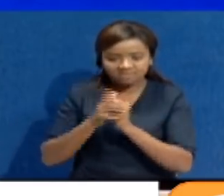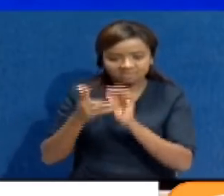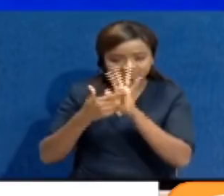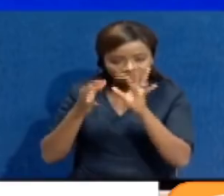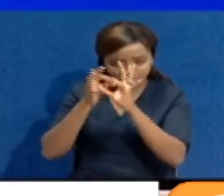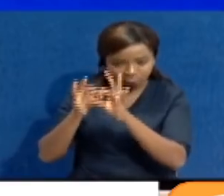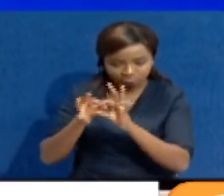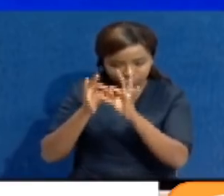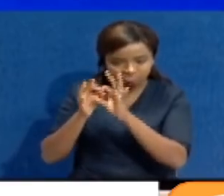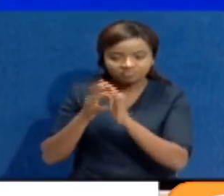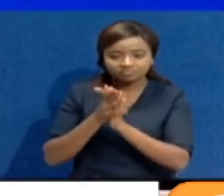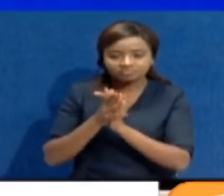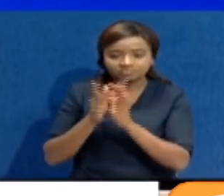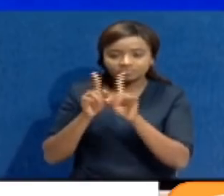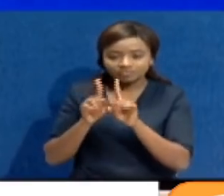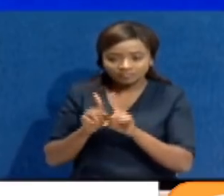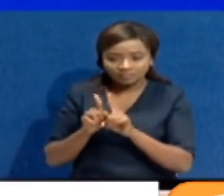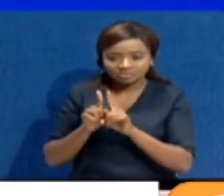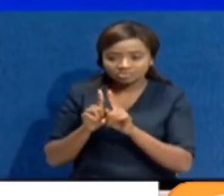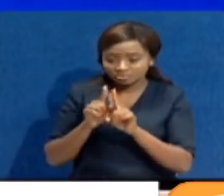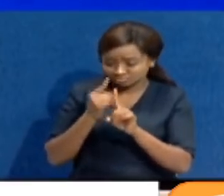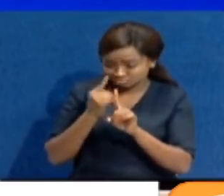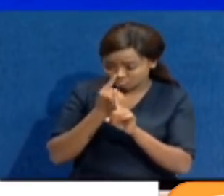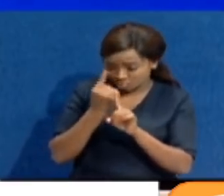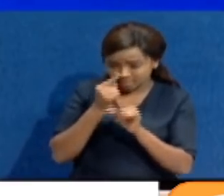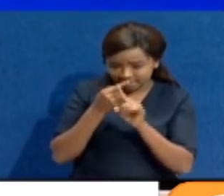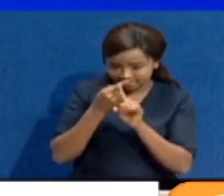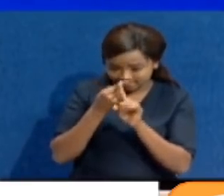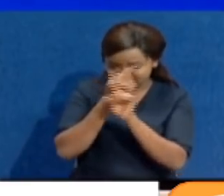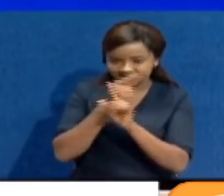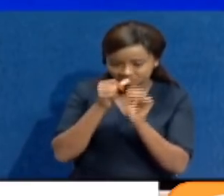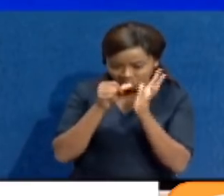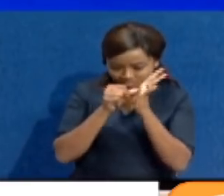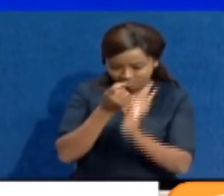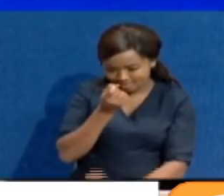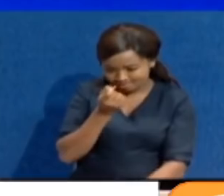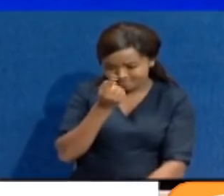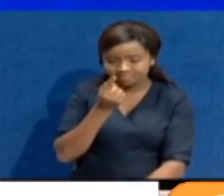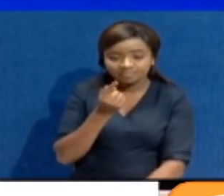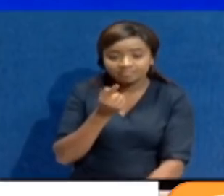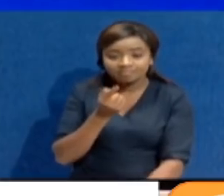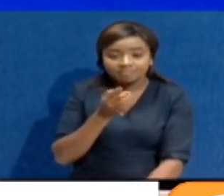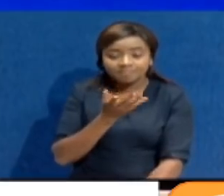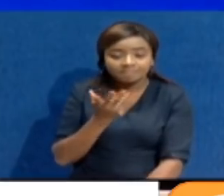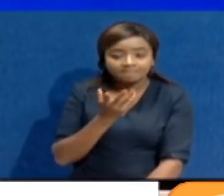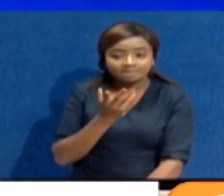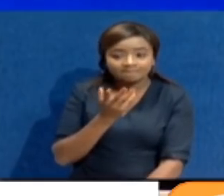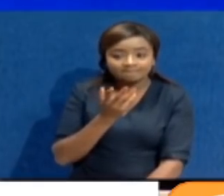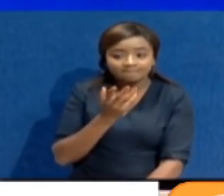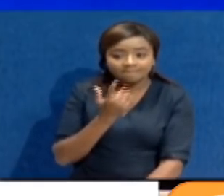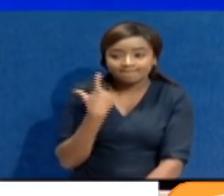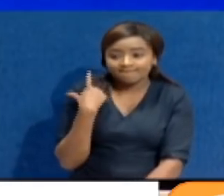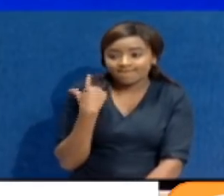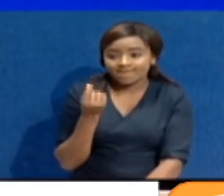unity. The only slight maybe problem that which appears to have arisen for the last few days or